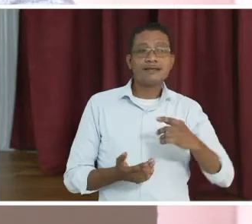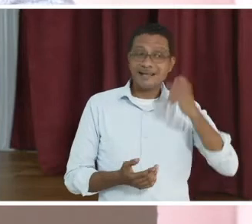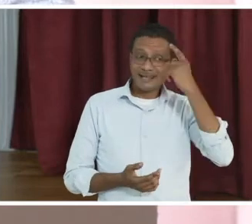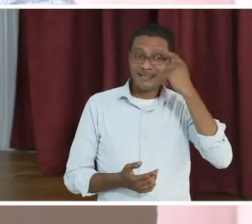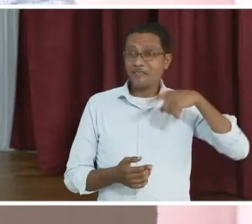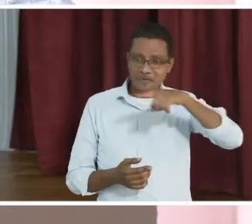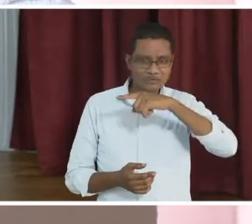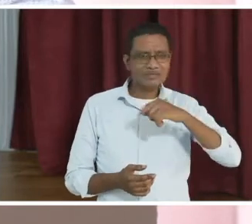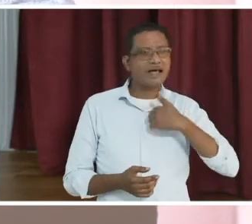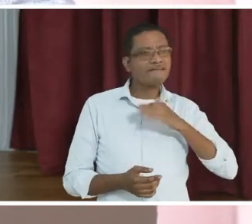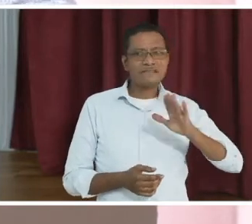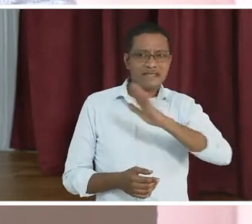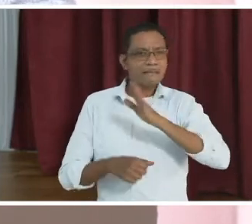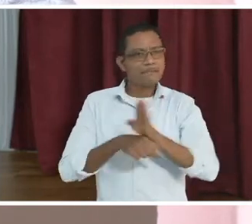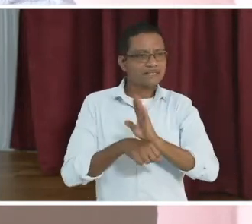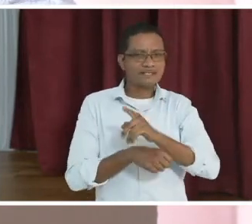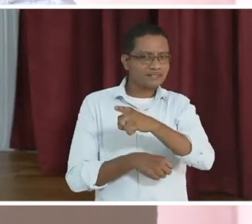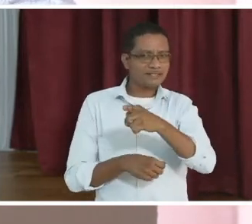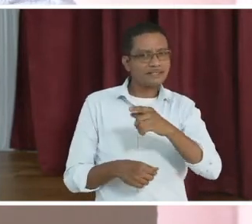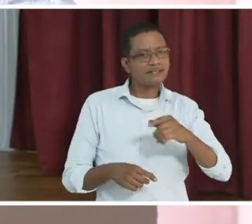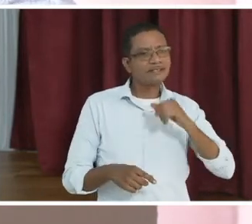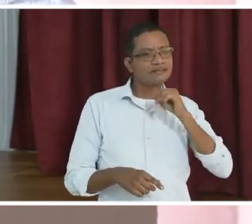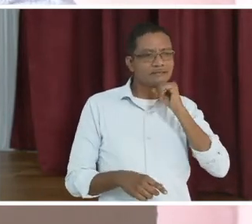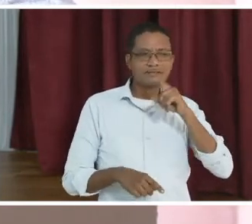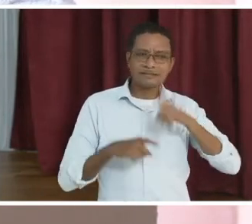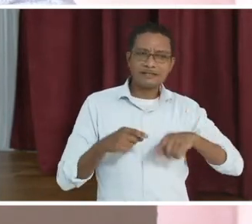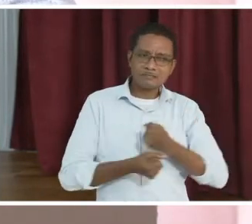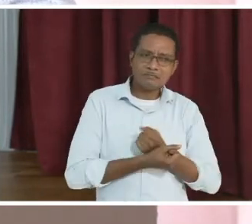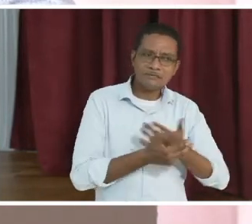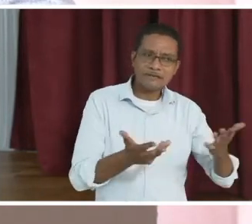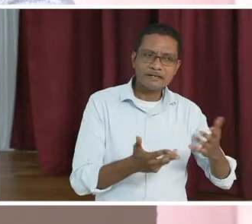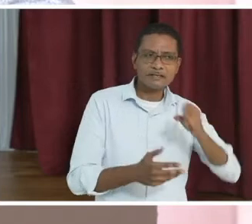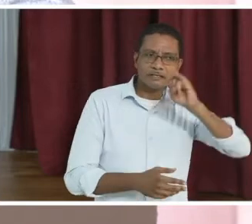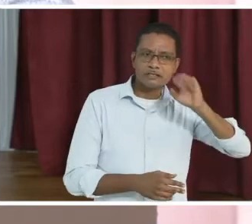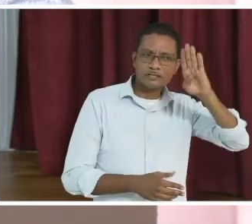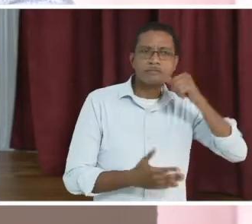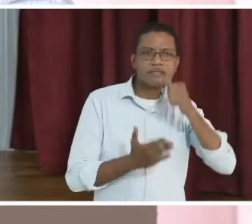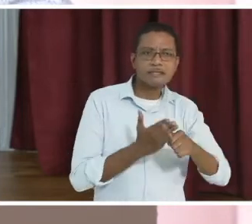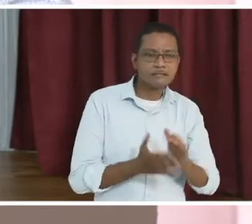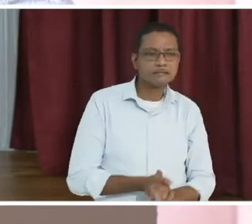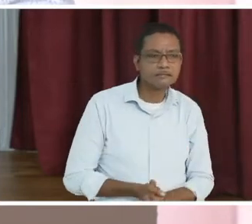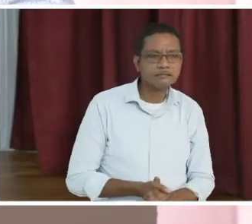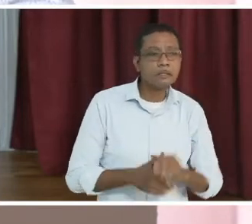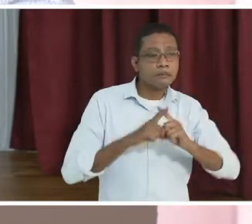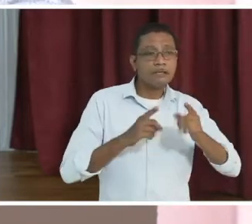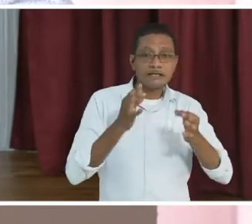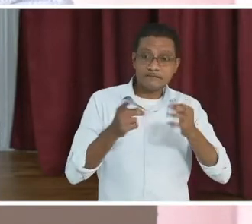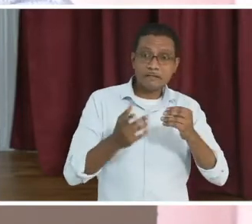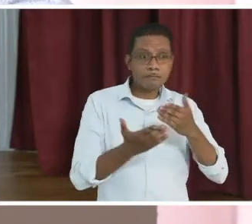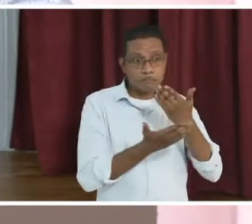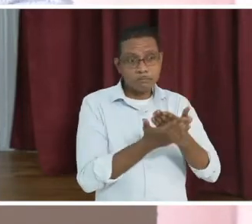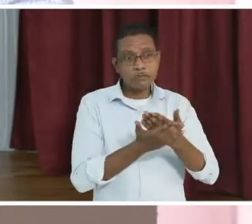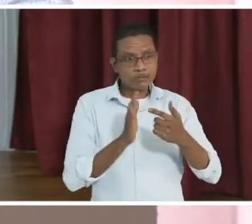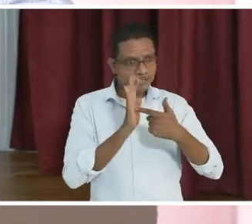registered institution or an employer. But once you provide to us that evidence that, okay, I'm a seamstress, I'm a carpenter,